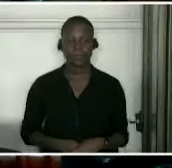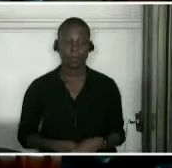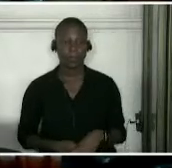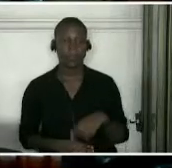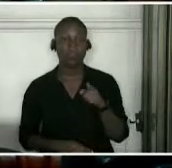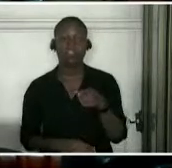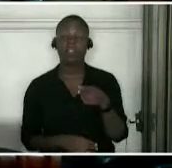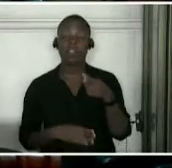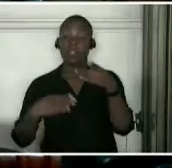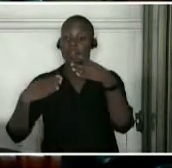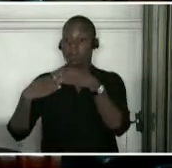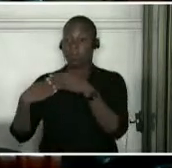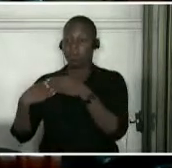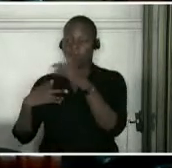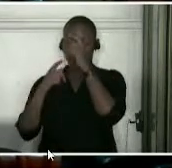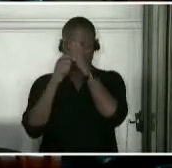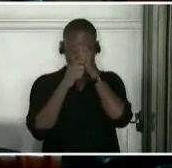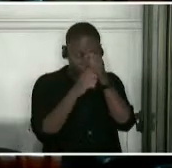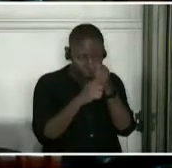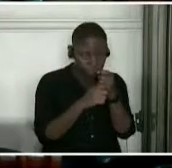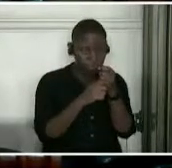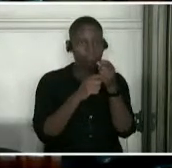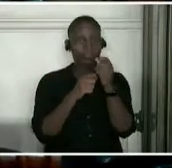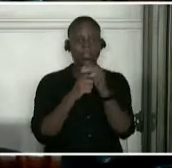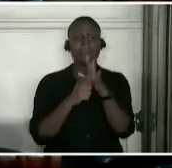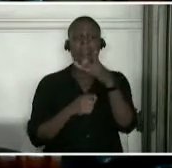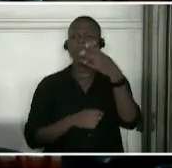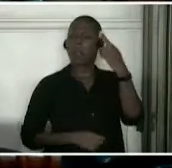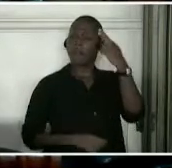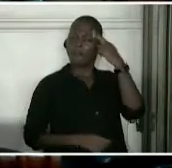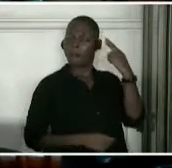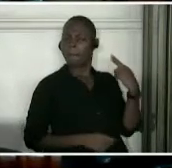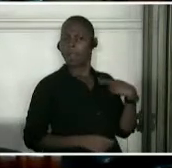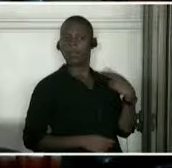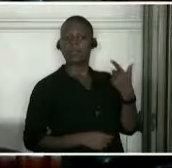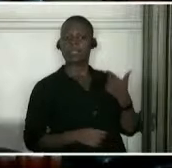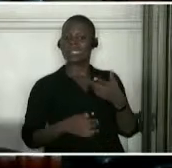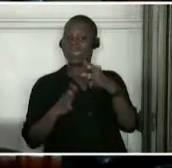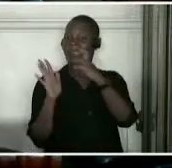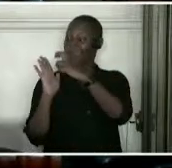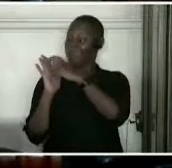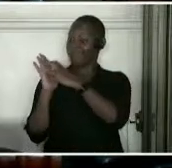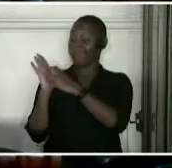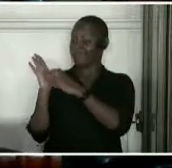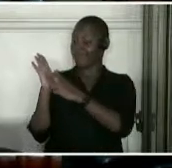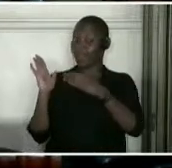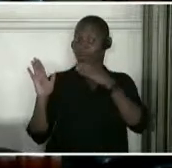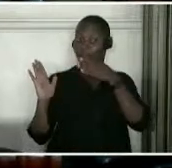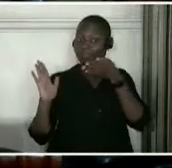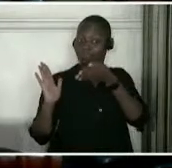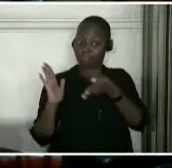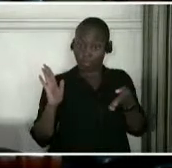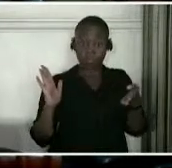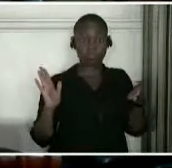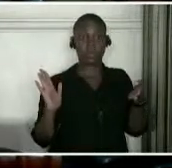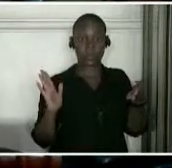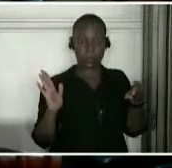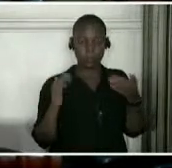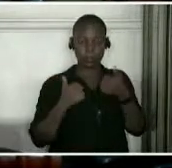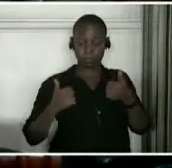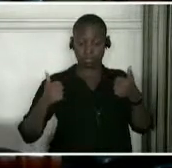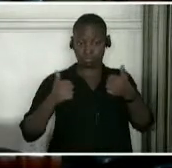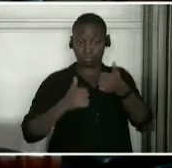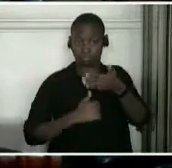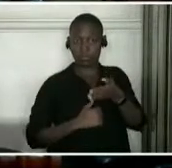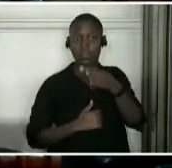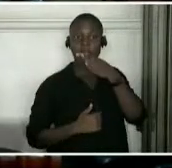Honourable members, may I remind you about the rules of the legislature of this sitting? Honourable